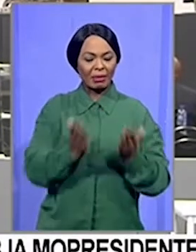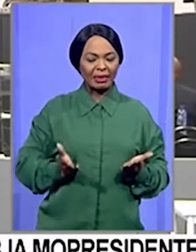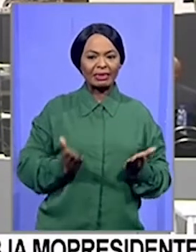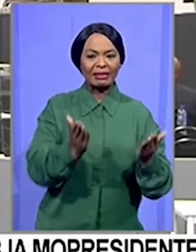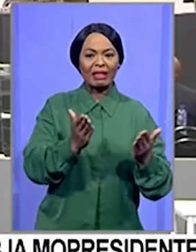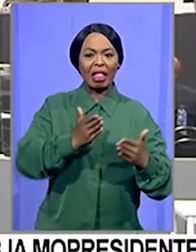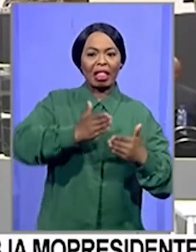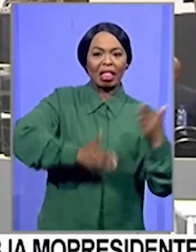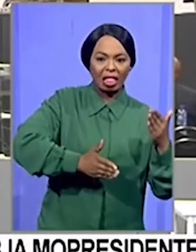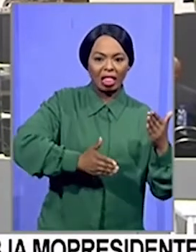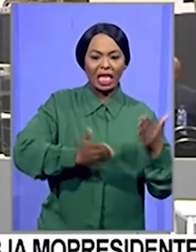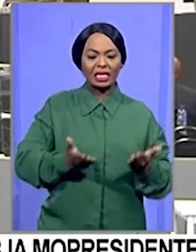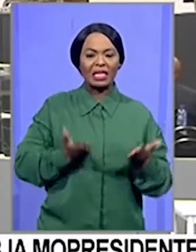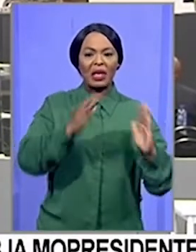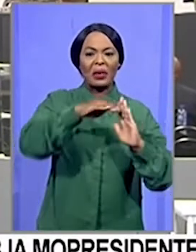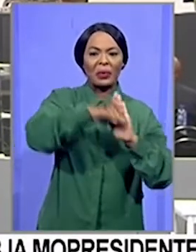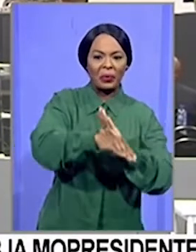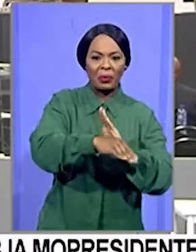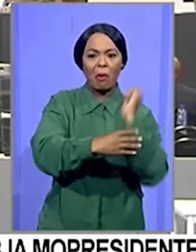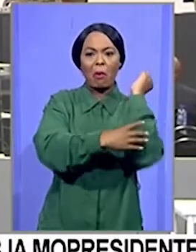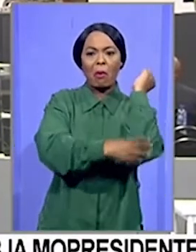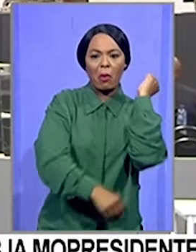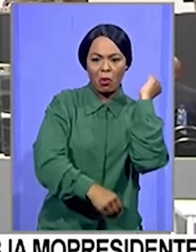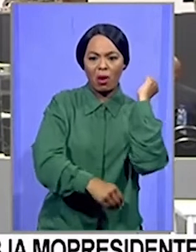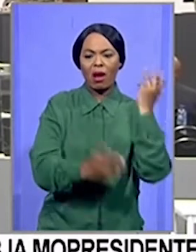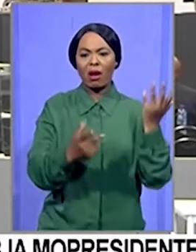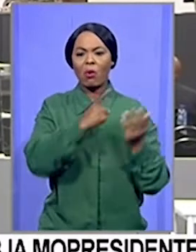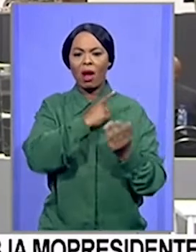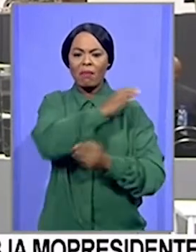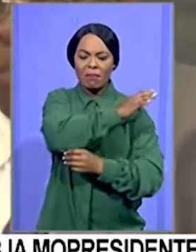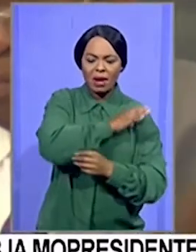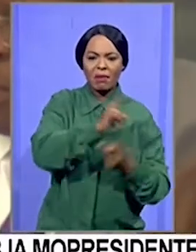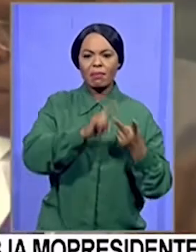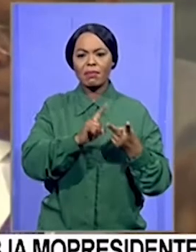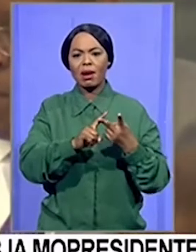where the Kulu, where the better like Well,